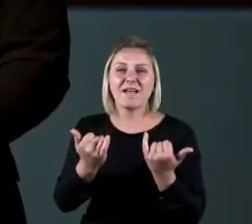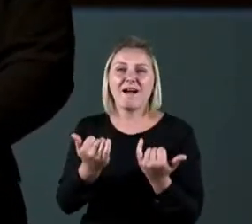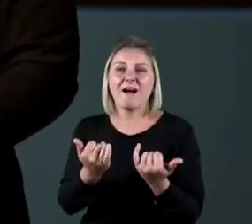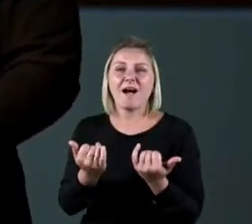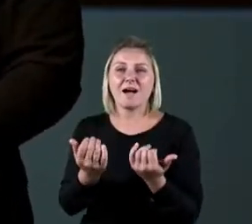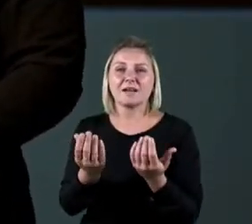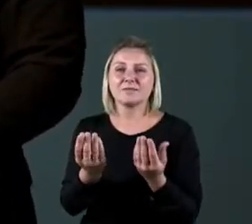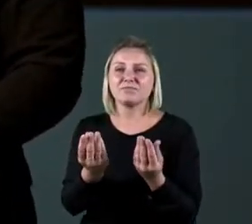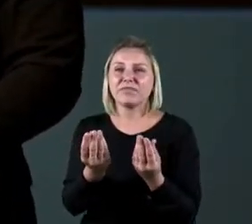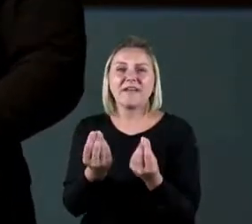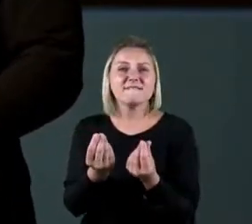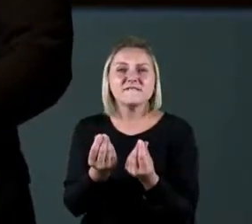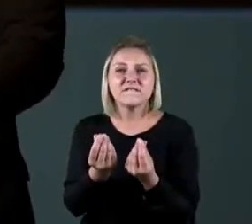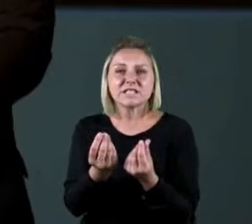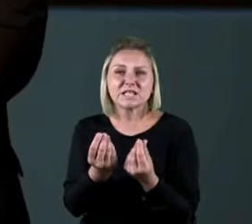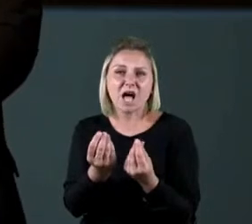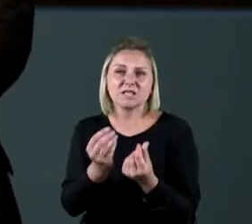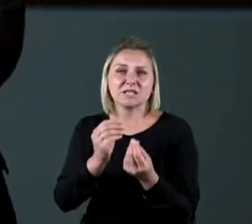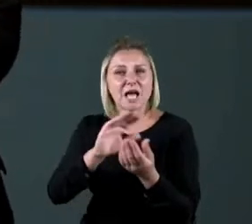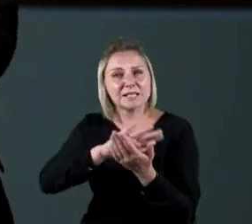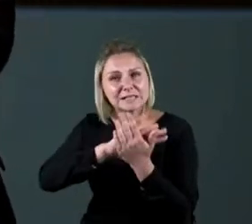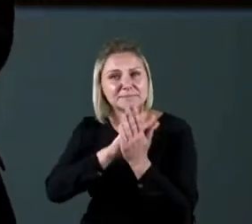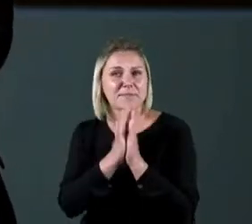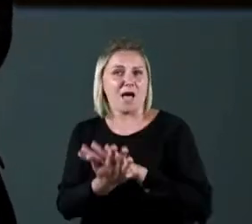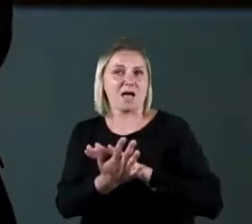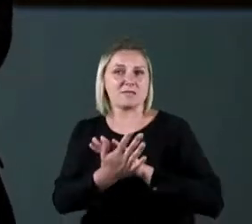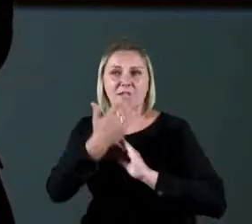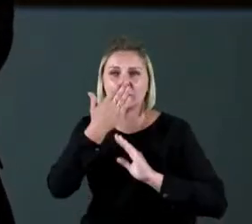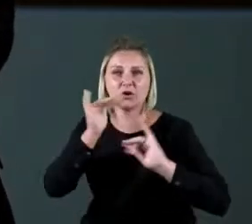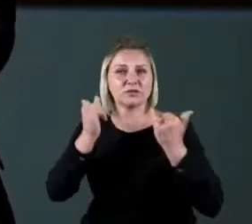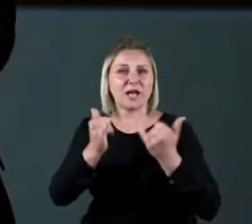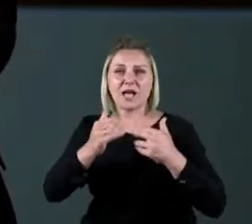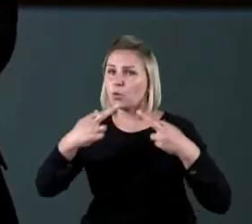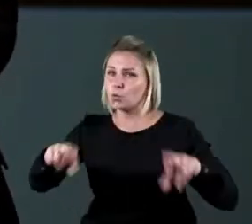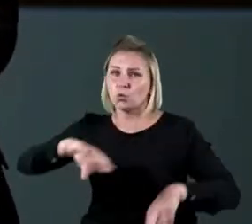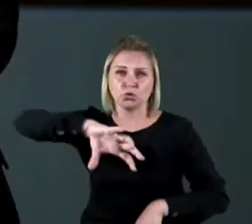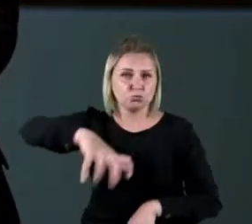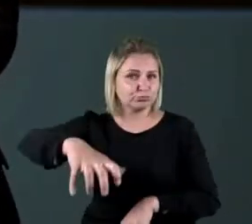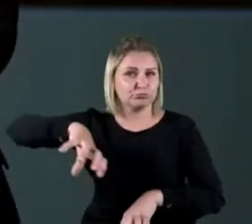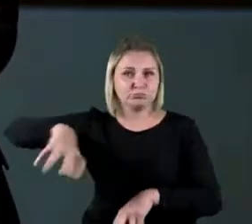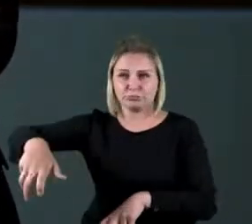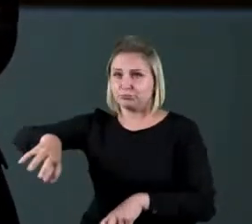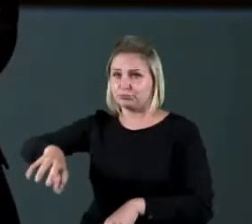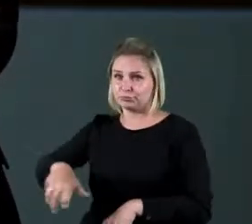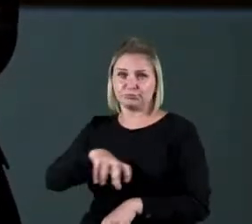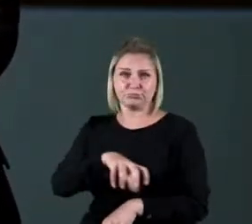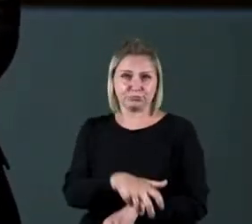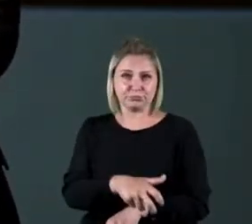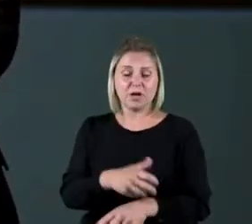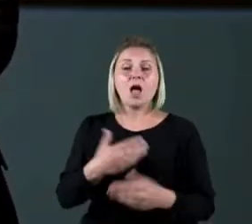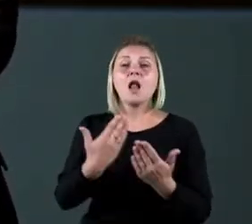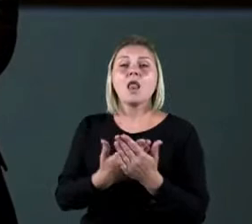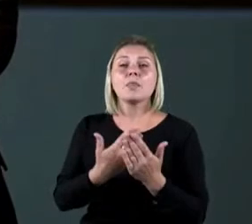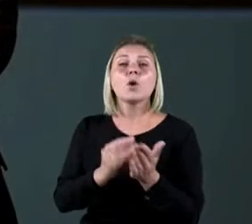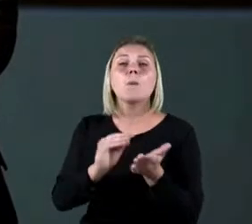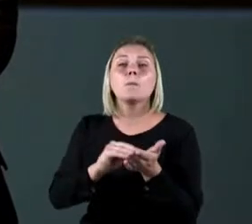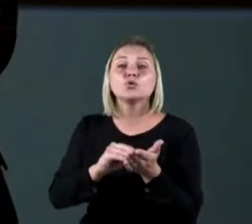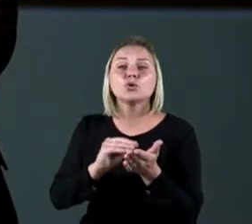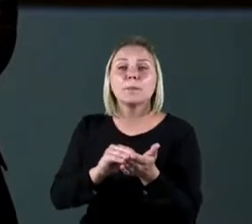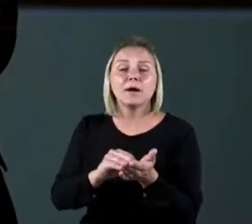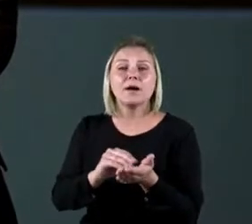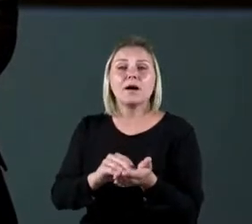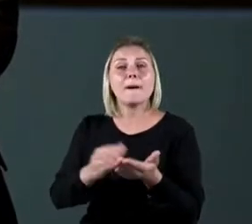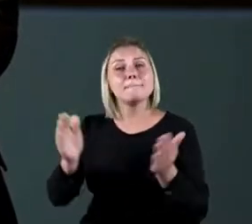behavioral shifts across all levels and sectors to ensure a risk and resilience-informed development and